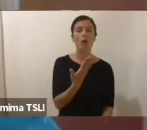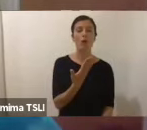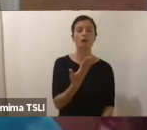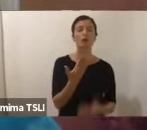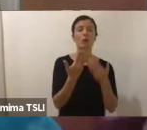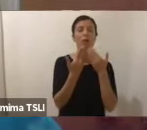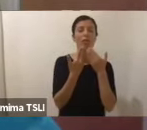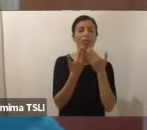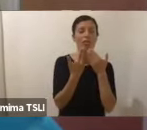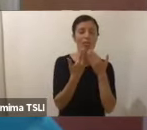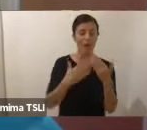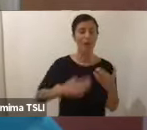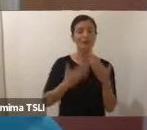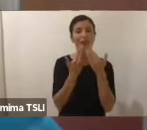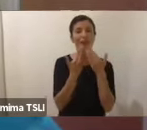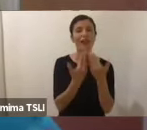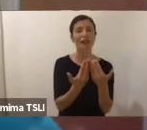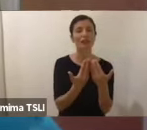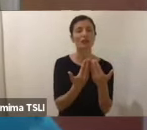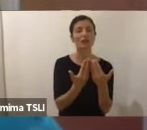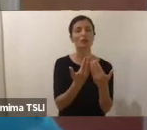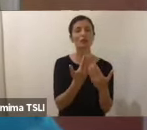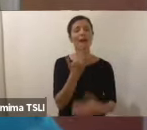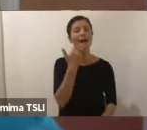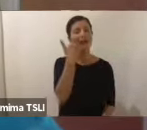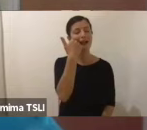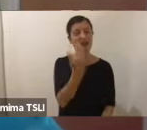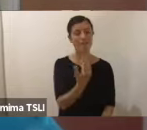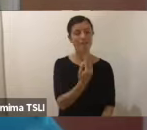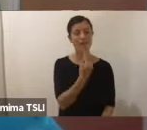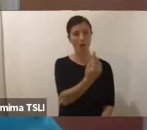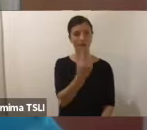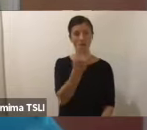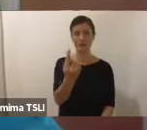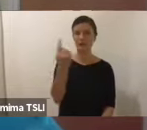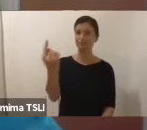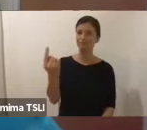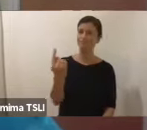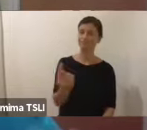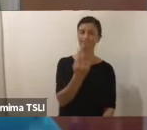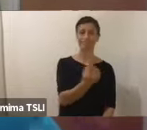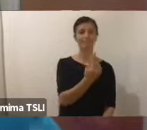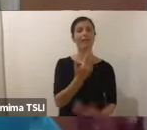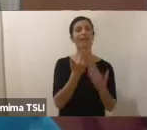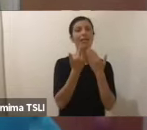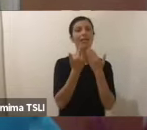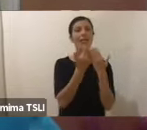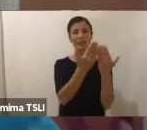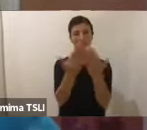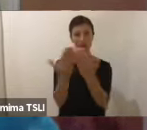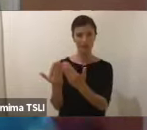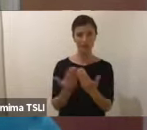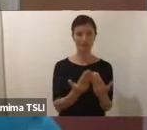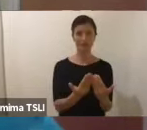this conversation was for people to really just speak where they're at and i think and i really hope that this